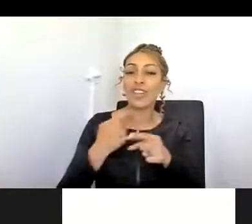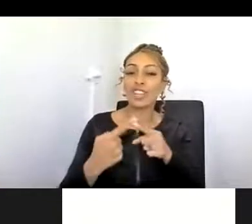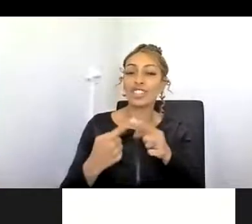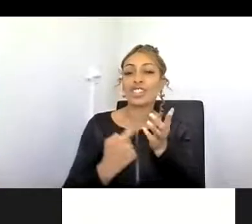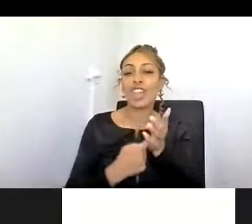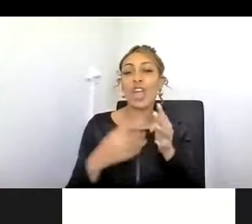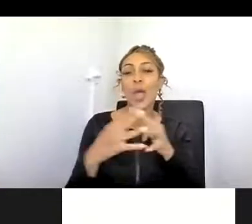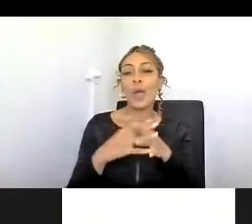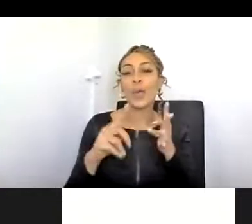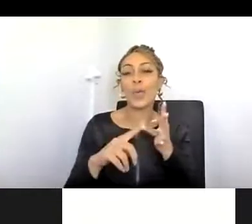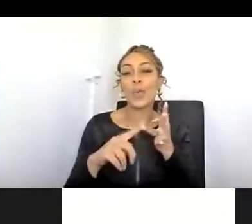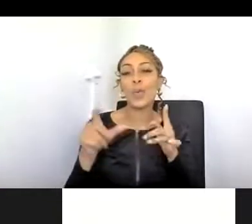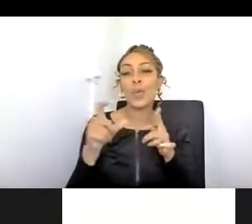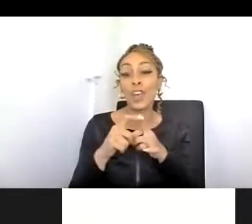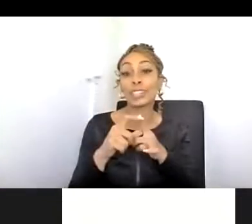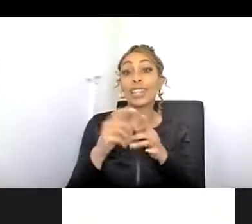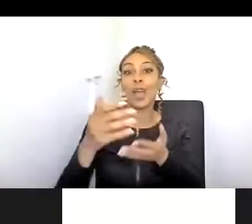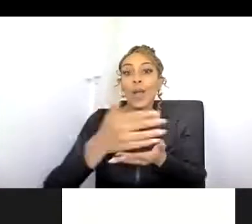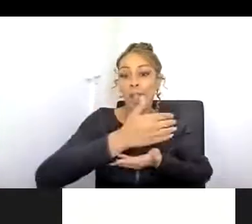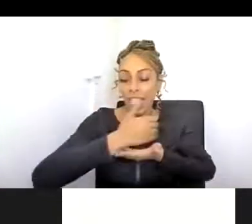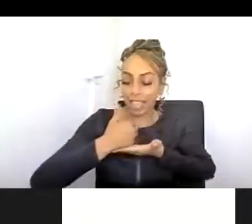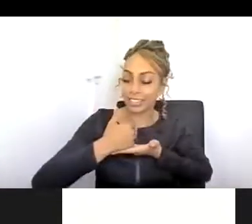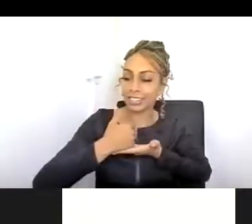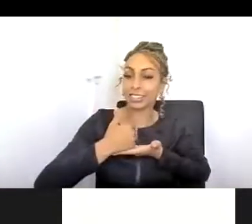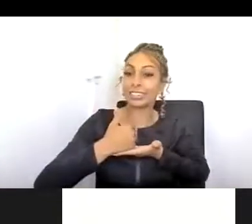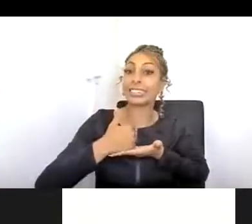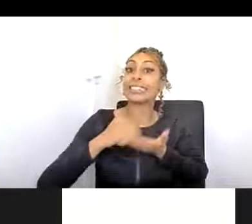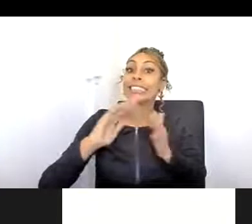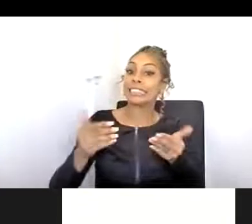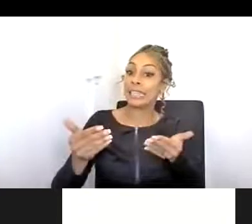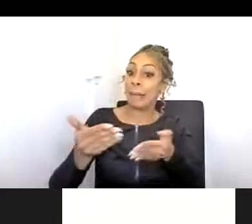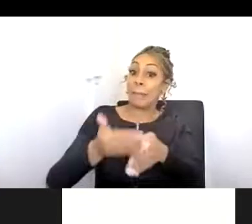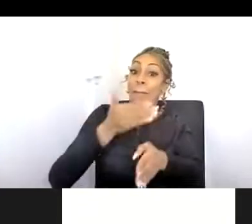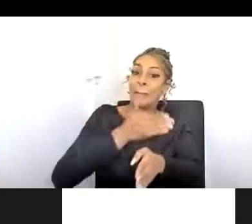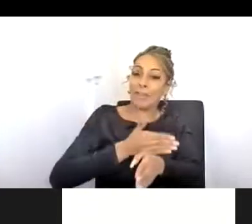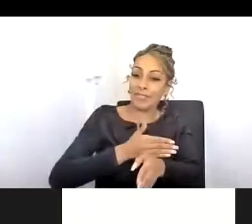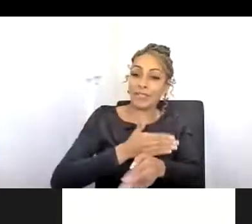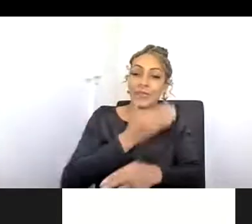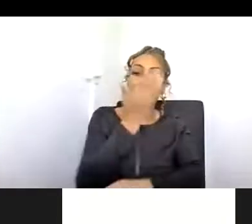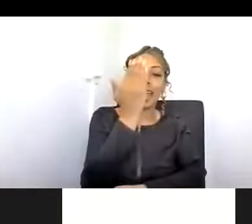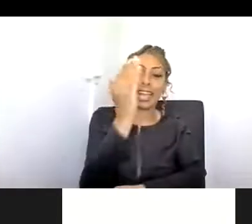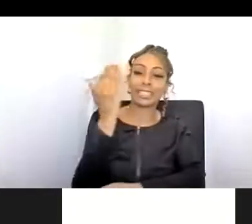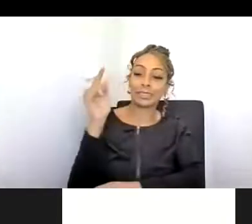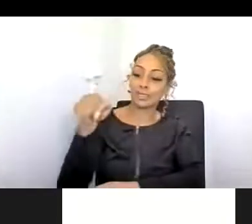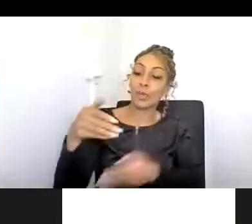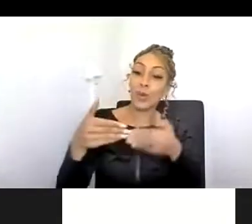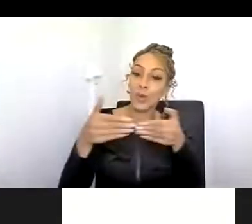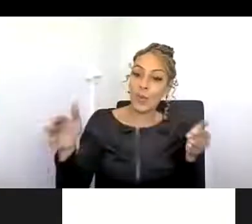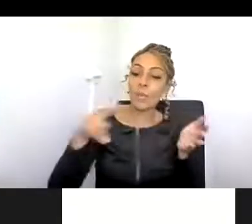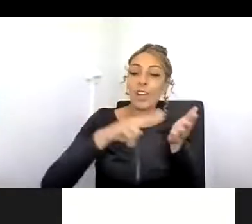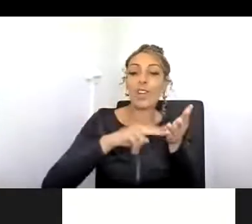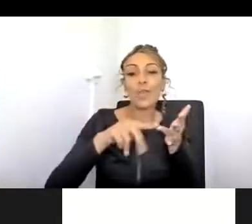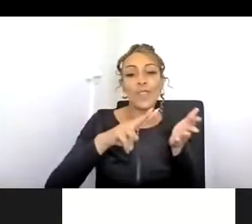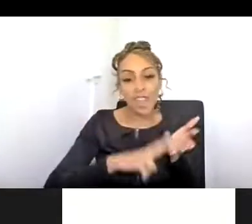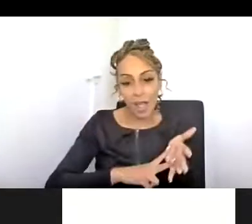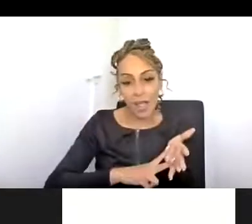asked Lara to come and do this talk ahead of an exhibition that's opening in November, which will showcase works